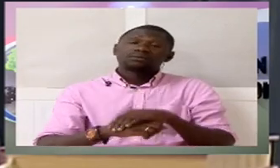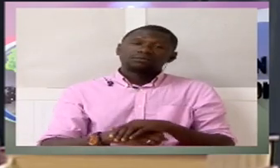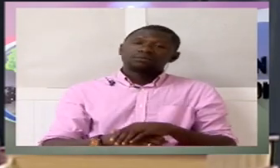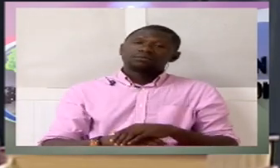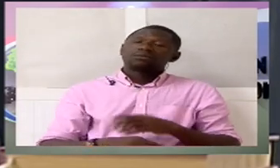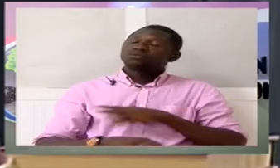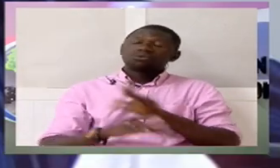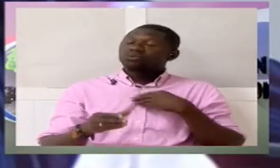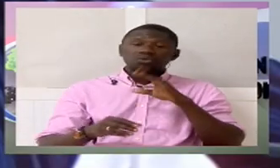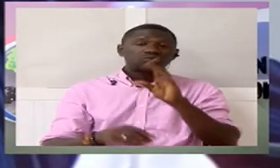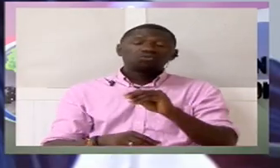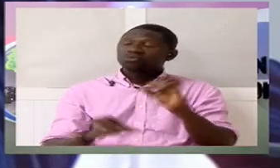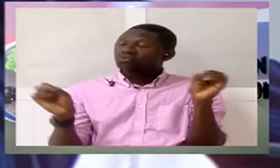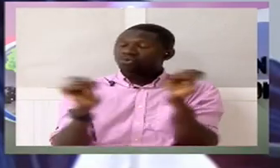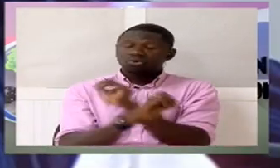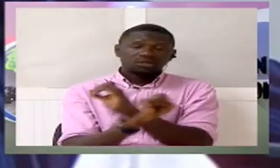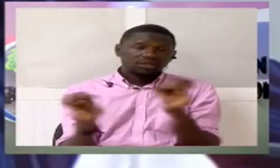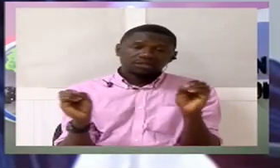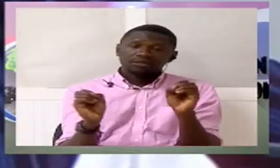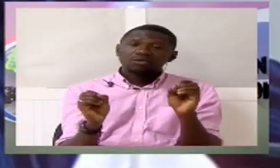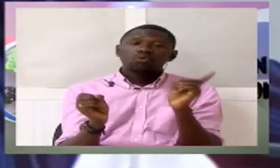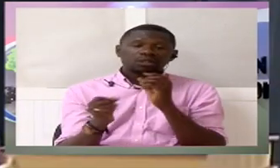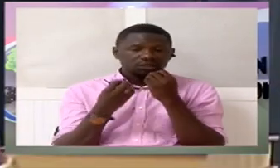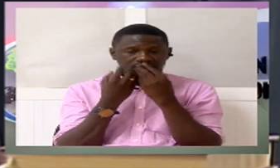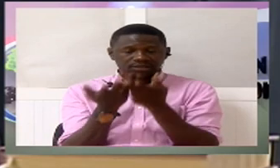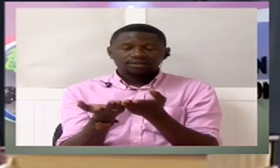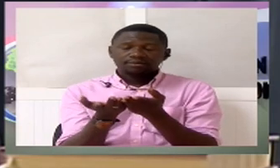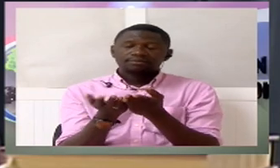So I could not do anything beyond what he said.